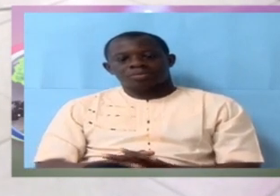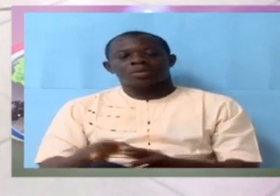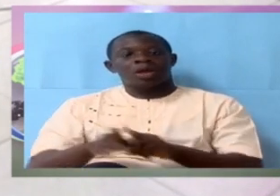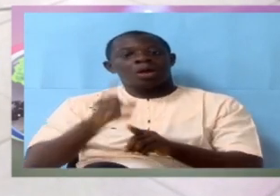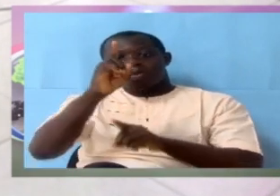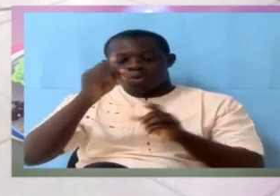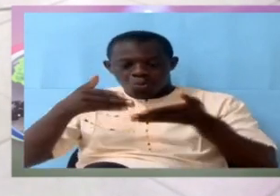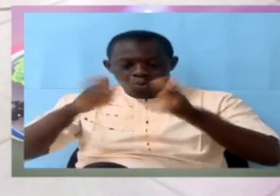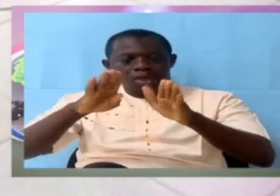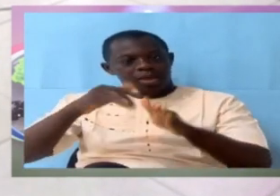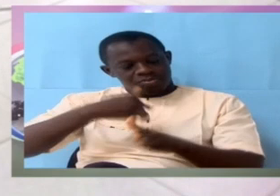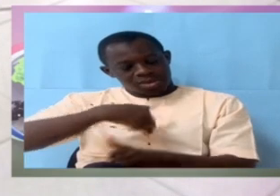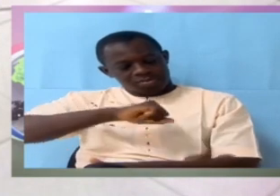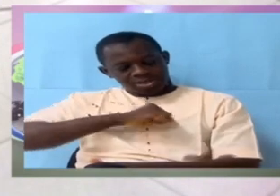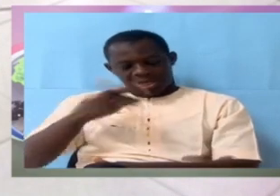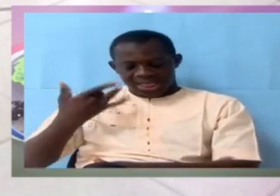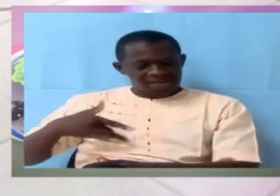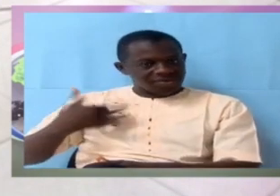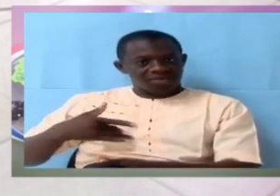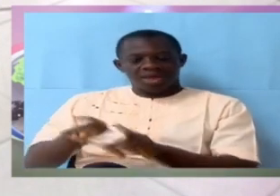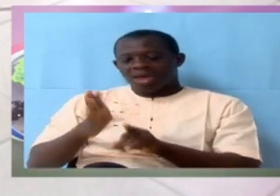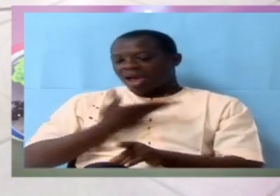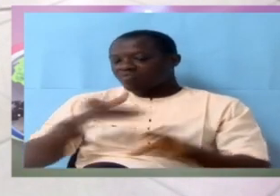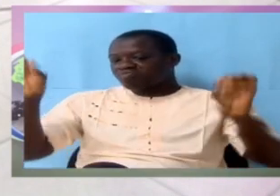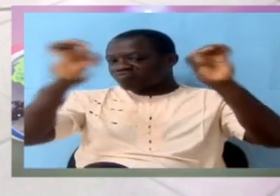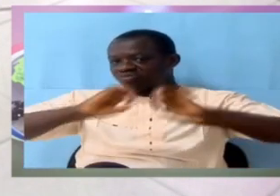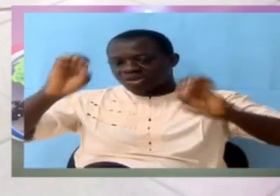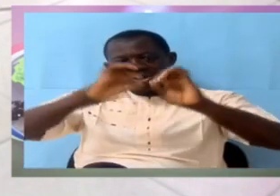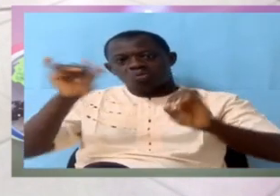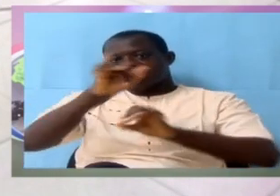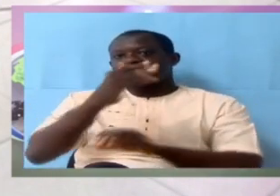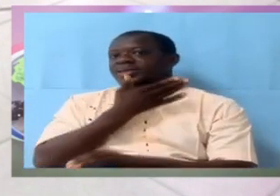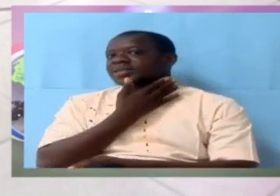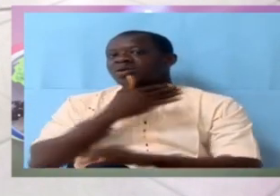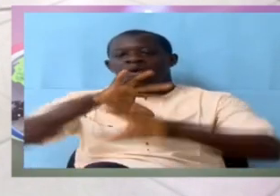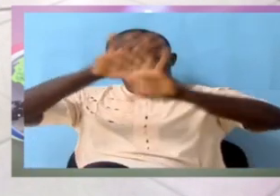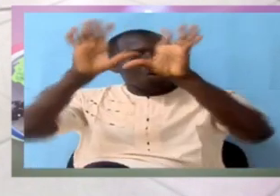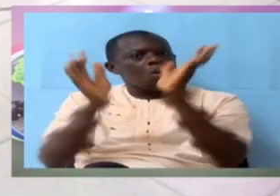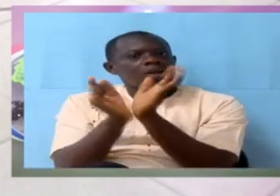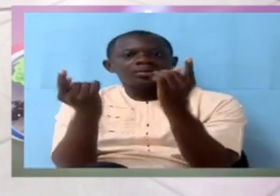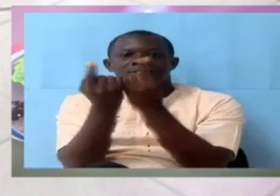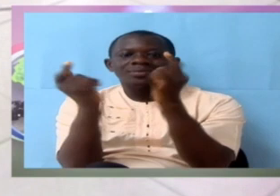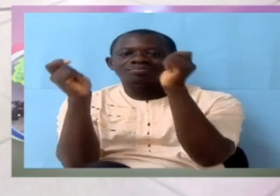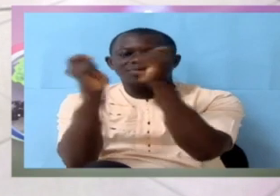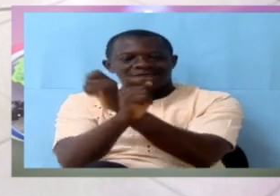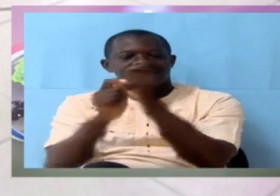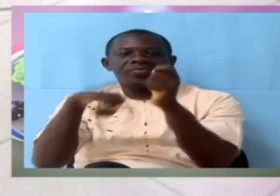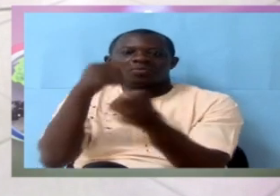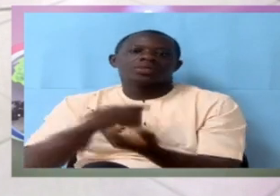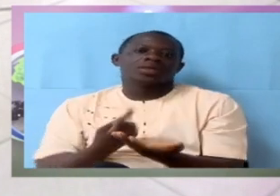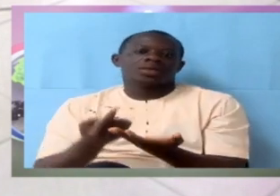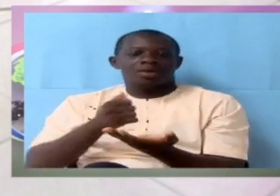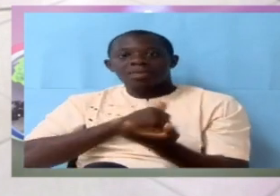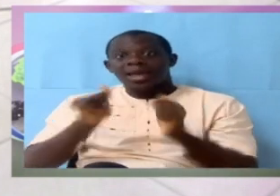But as for my living, there is nothing which is easy there. All things have changed for me. My life has